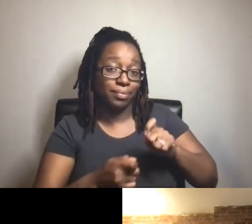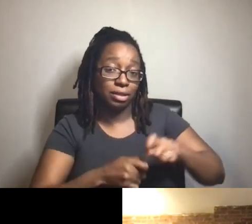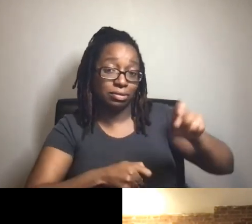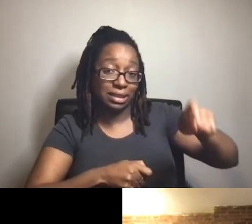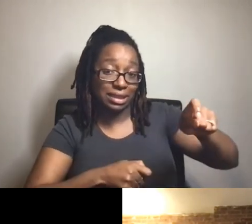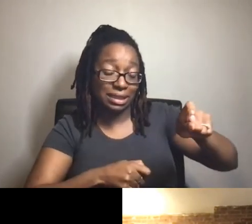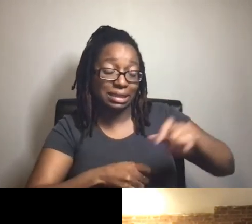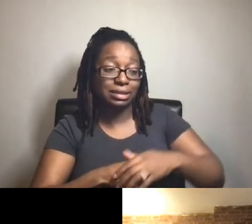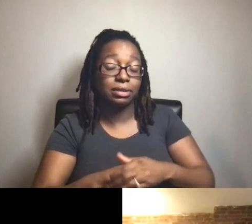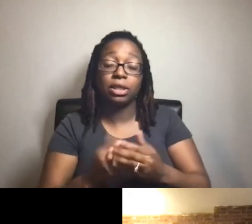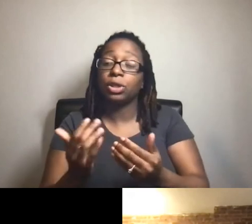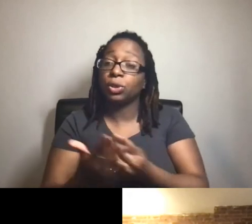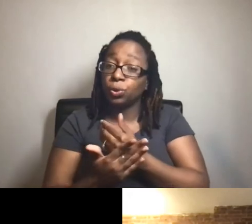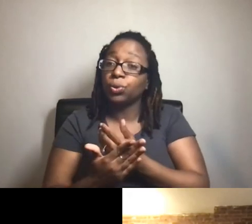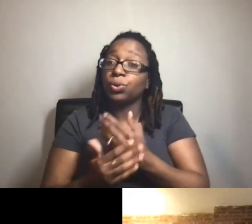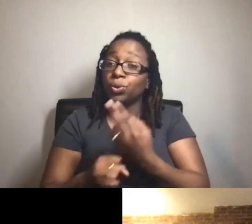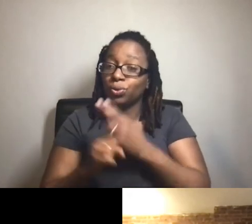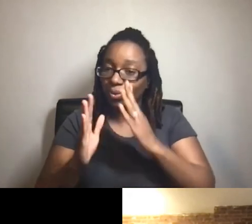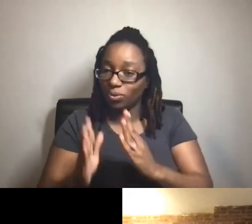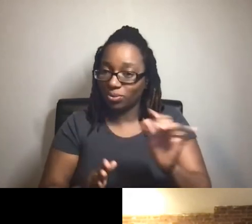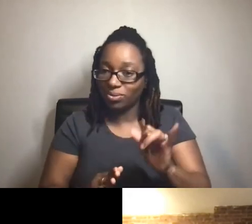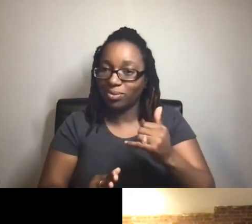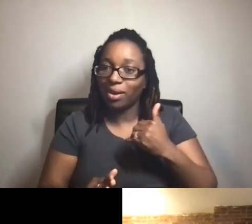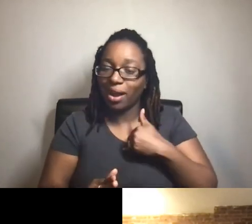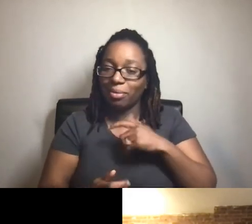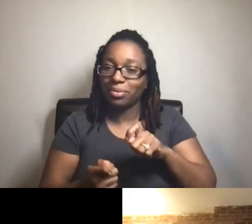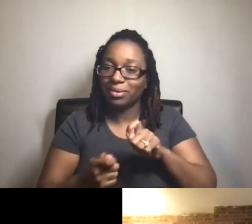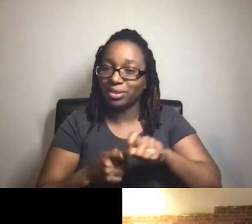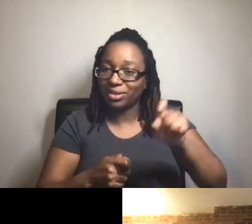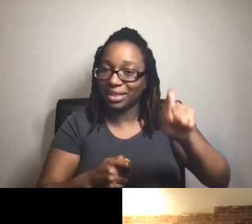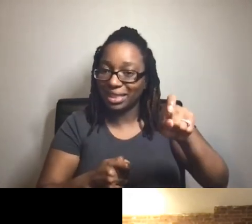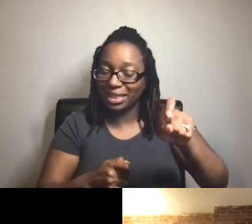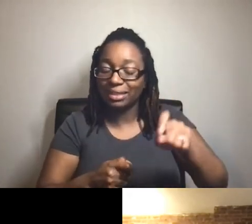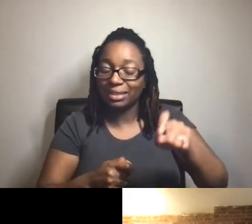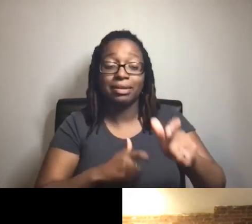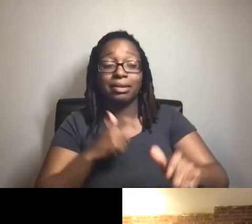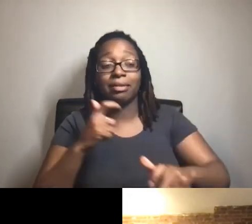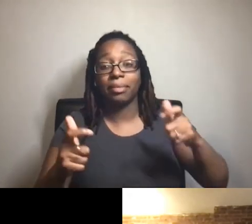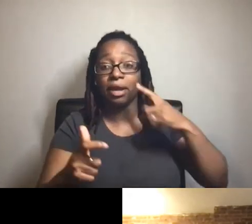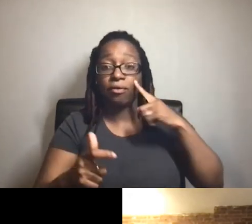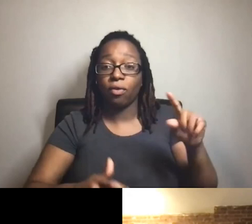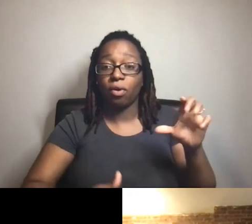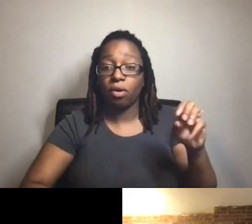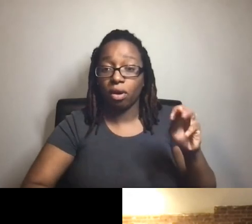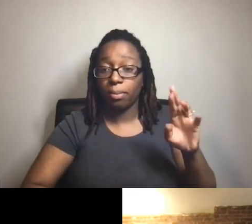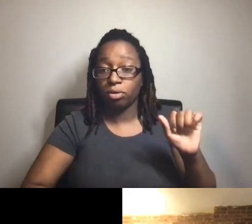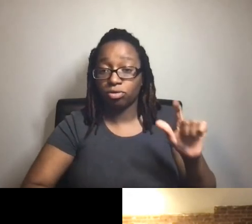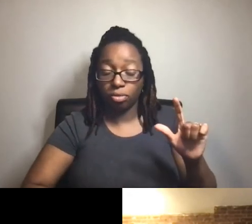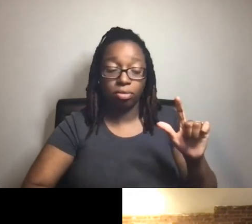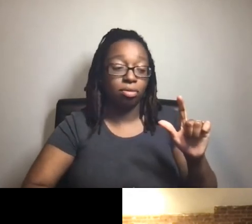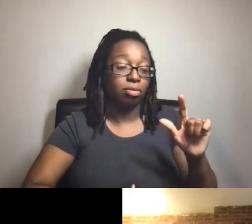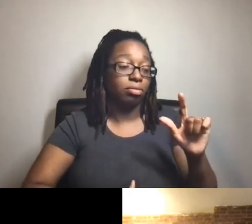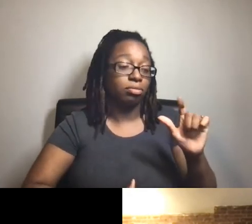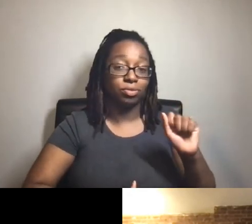new users also have certain needs. So the kind of biggest thing that commercial software can do